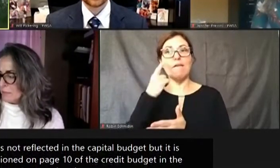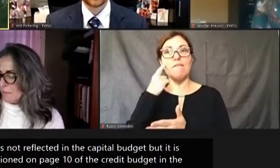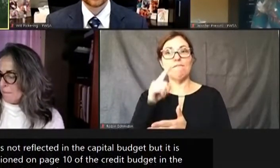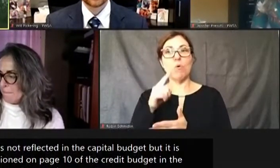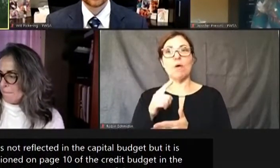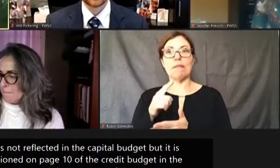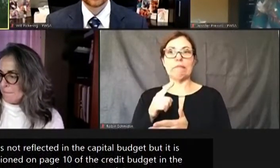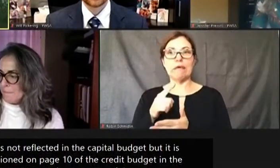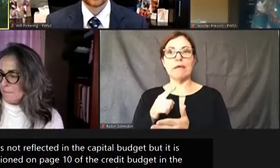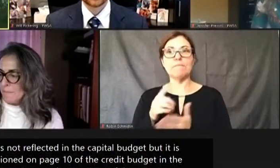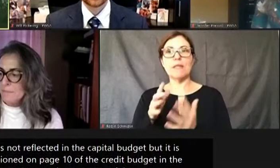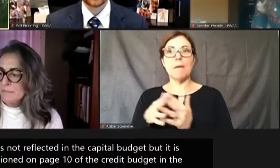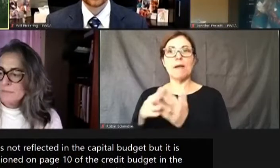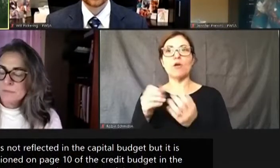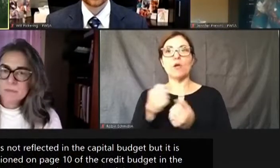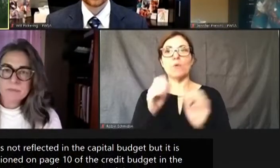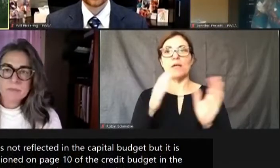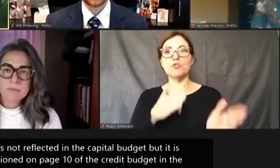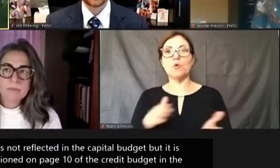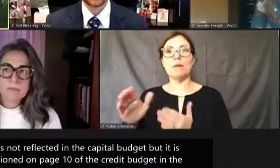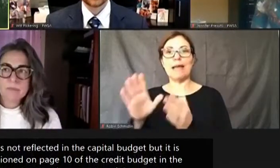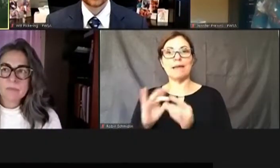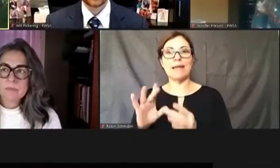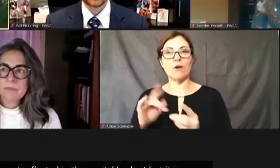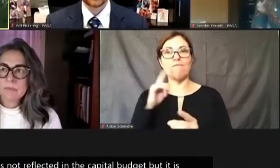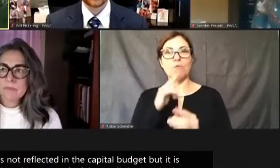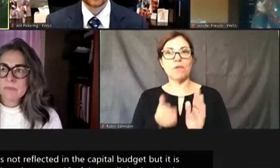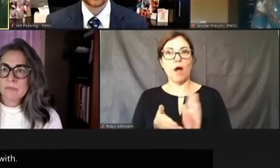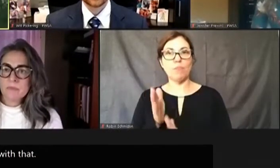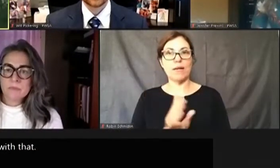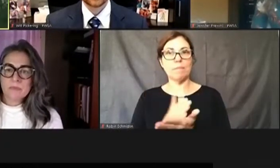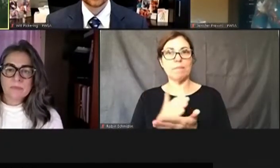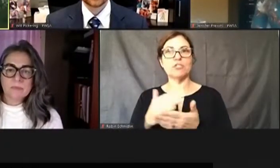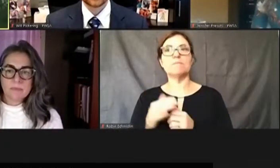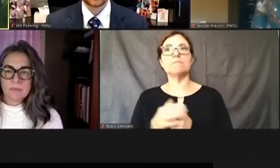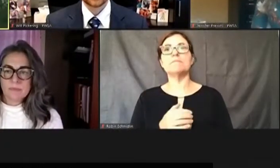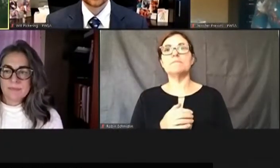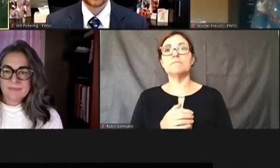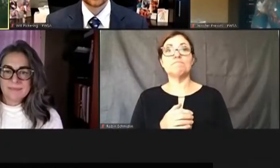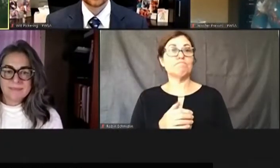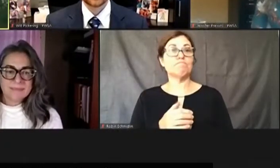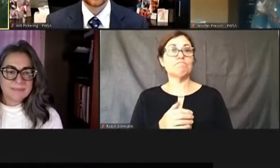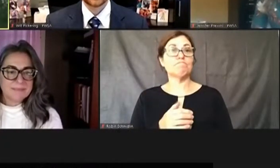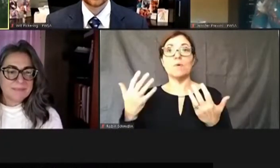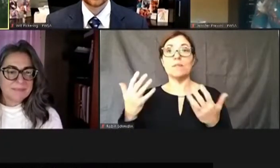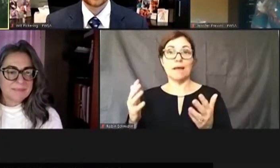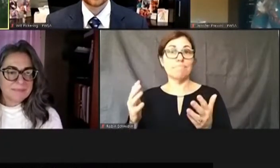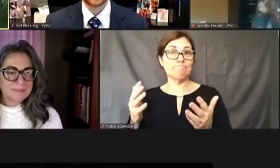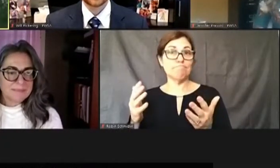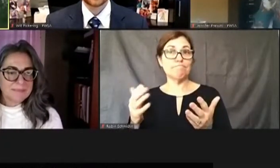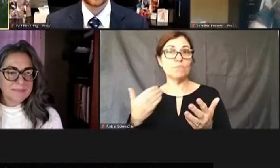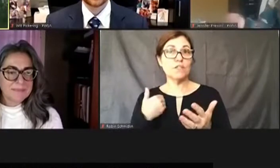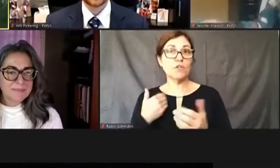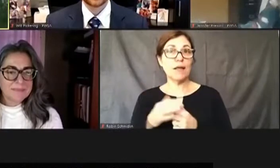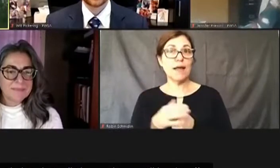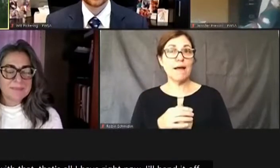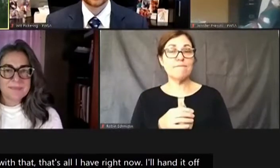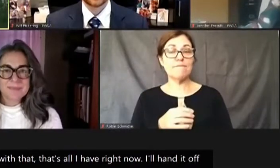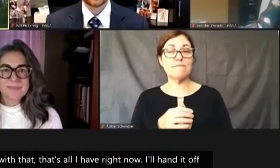narrative of the operating. And with that, that's all I have right now. I'll hand it off